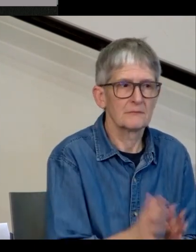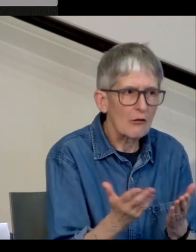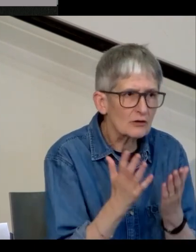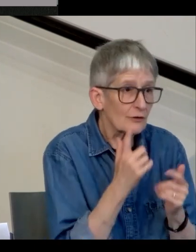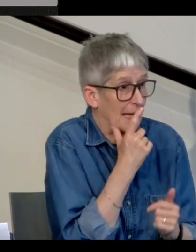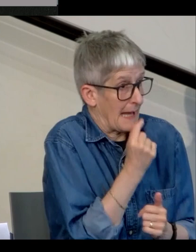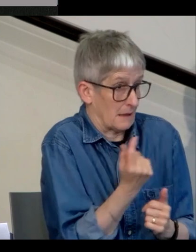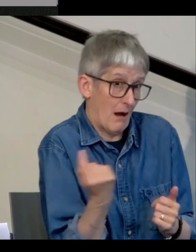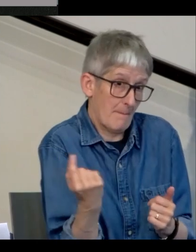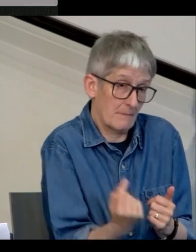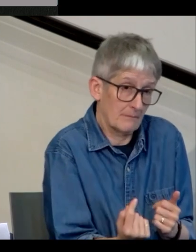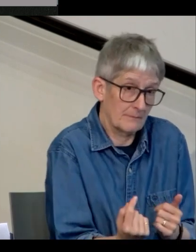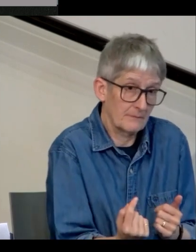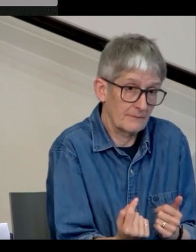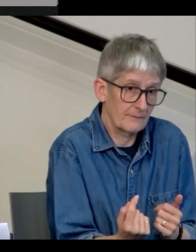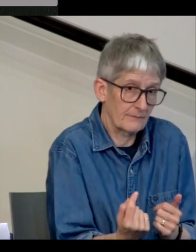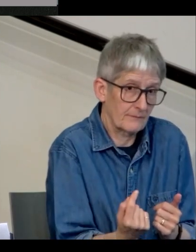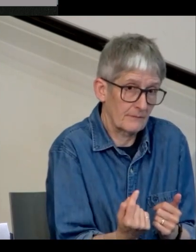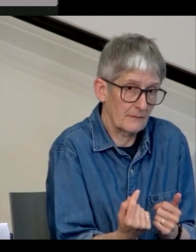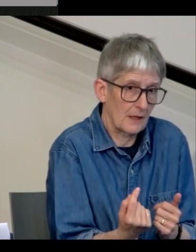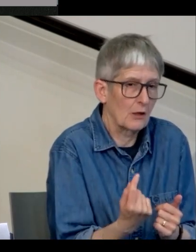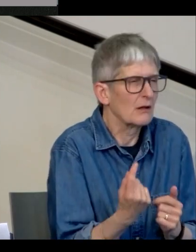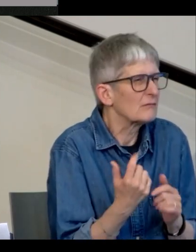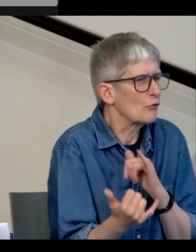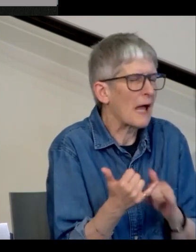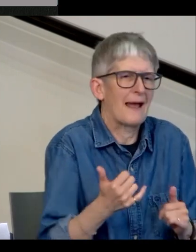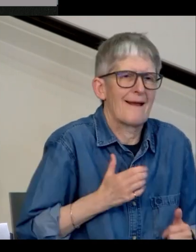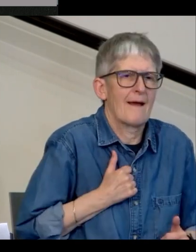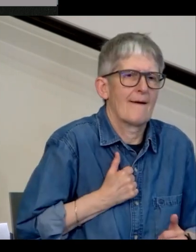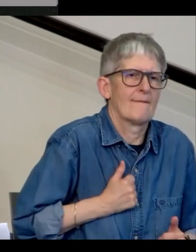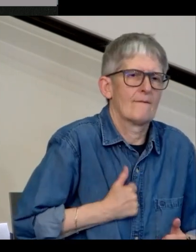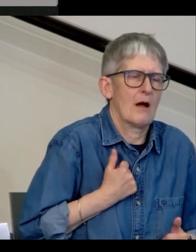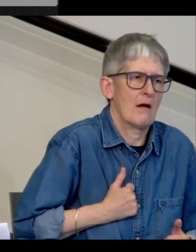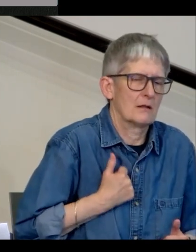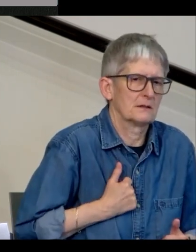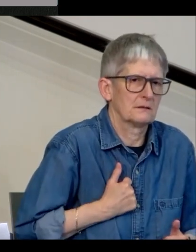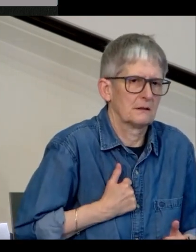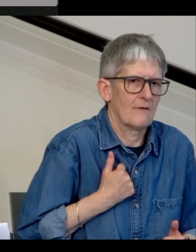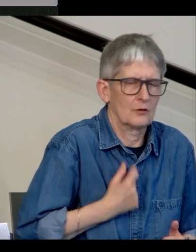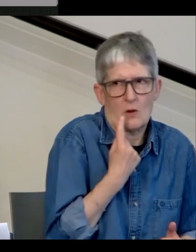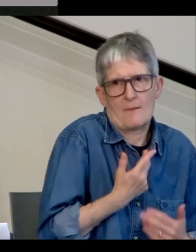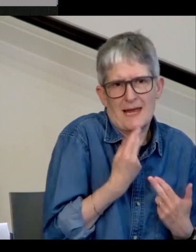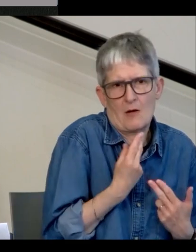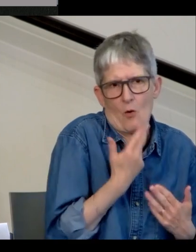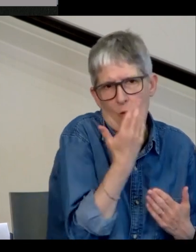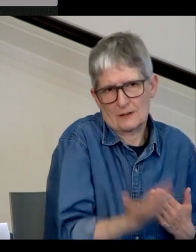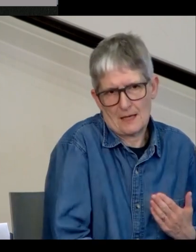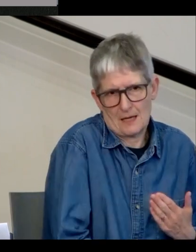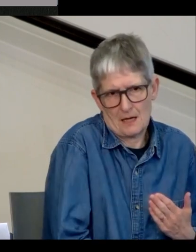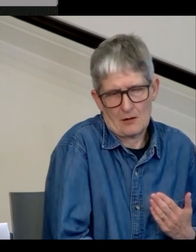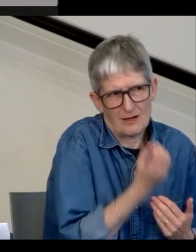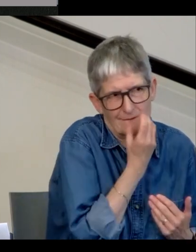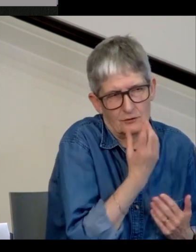you're able to consider fasting a meal or two or the whole day. That is not eating for the